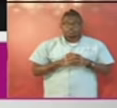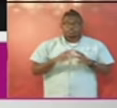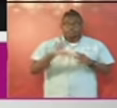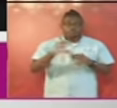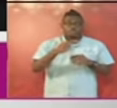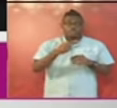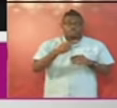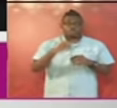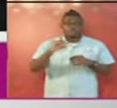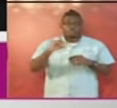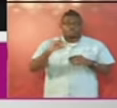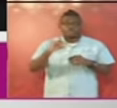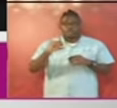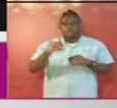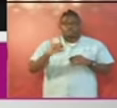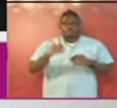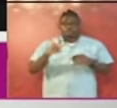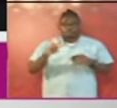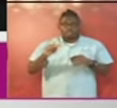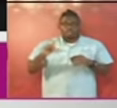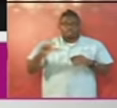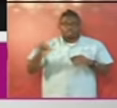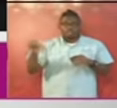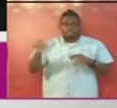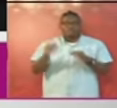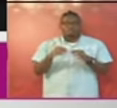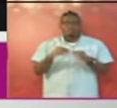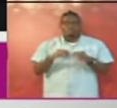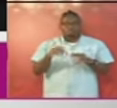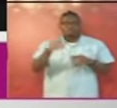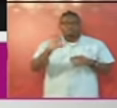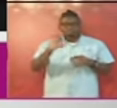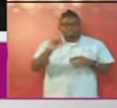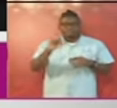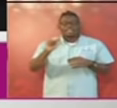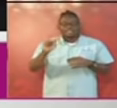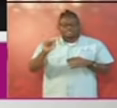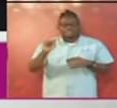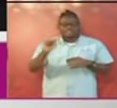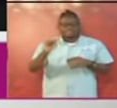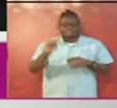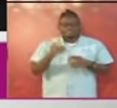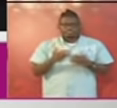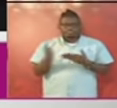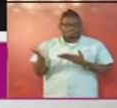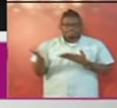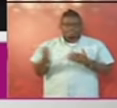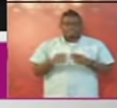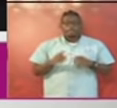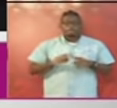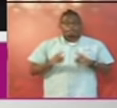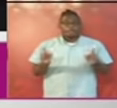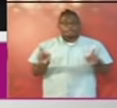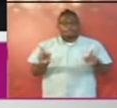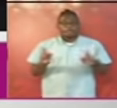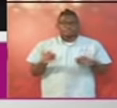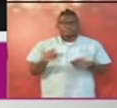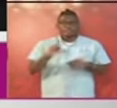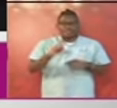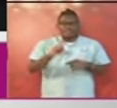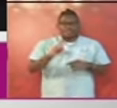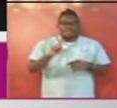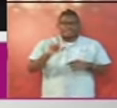waxy substance that forms a vital part of our cells and hormones. However, the liver may overproduce, and we often see this